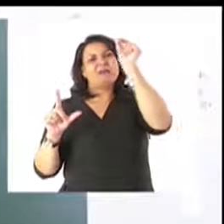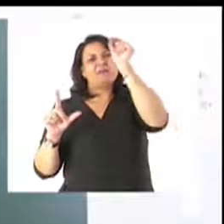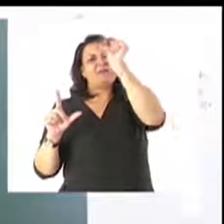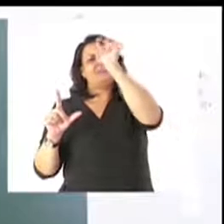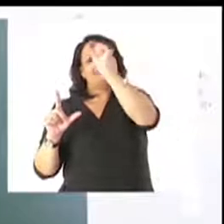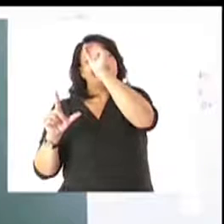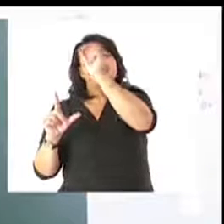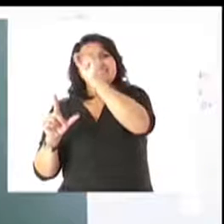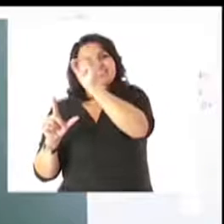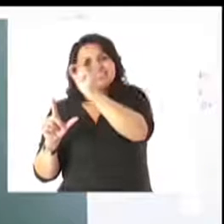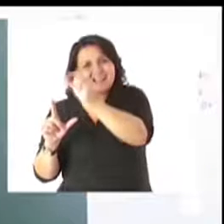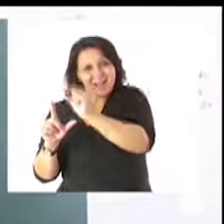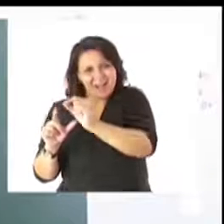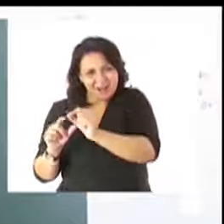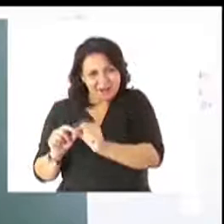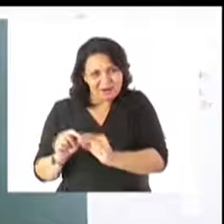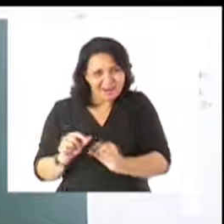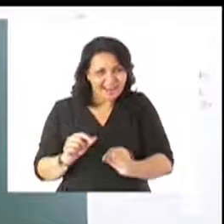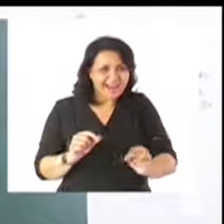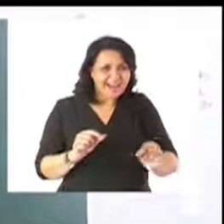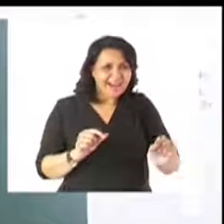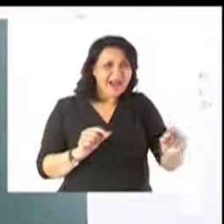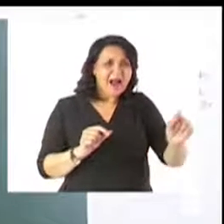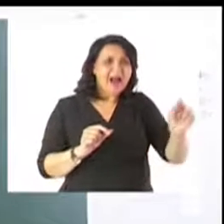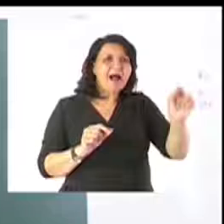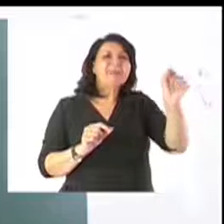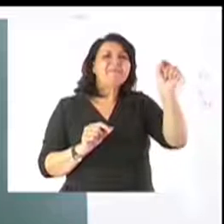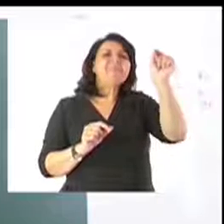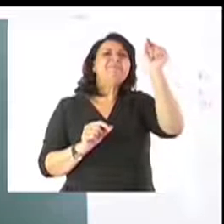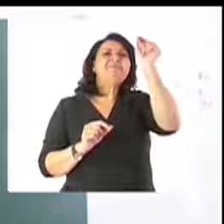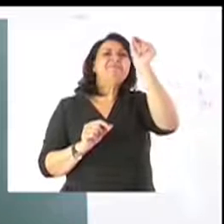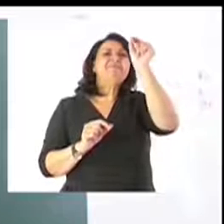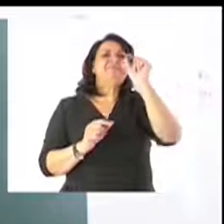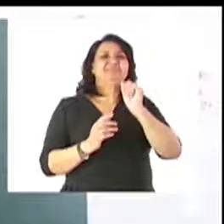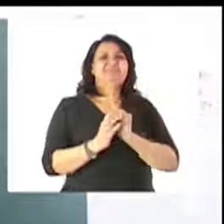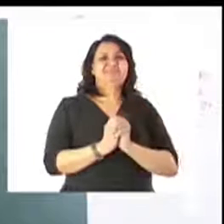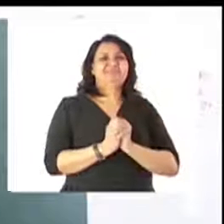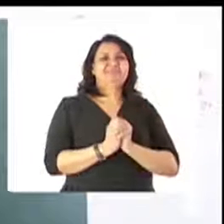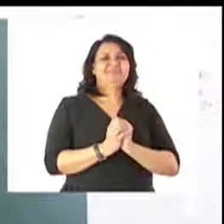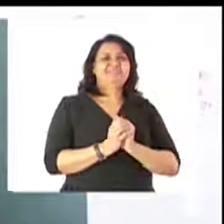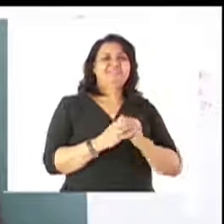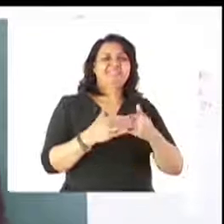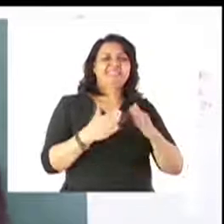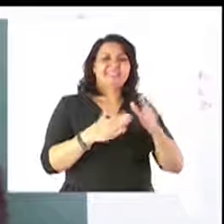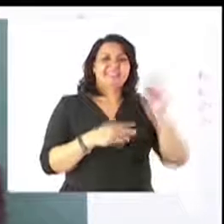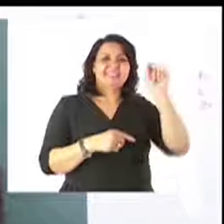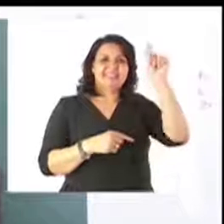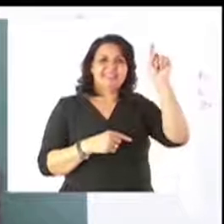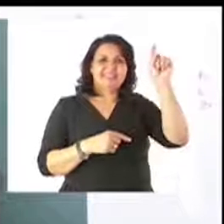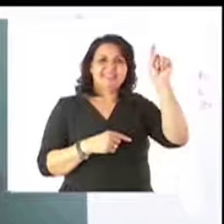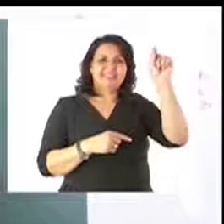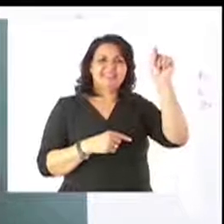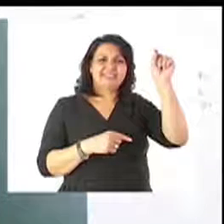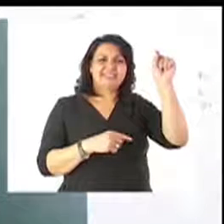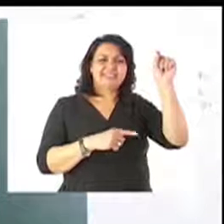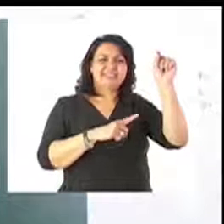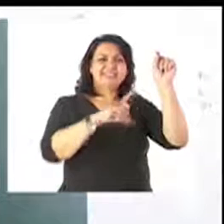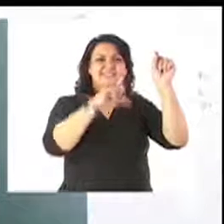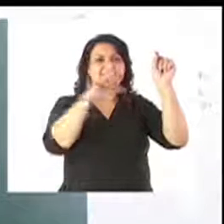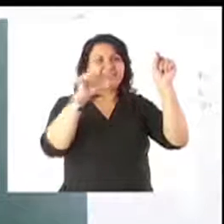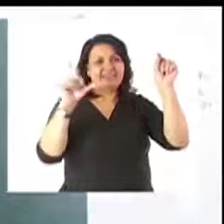around, down and up again. Start at the top. Remember to go